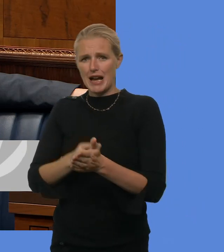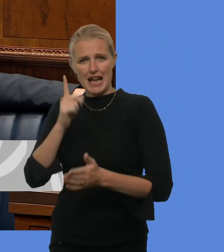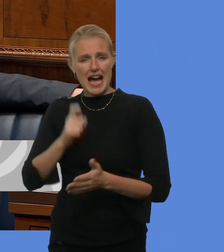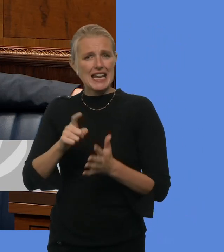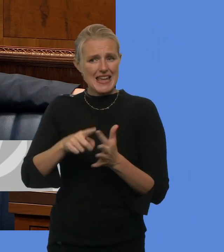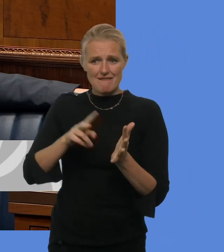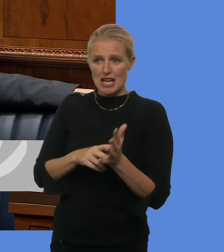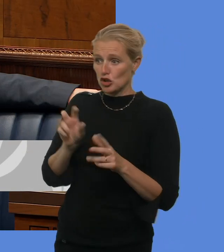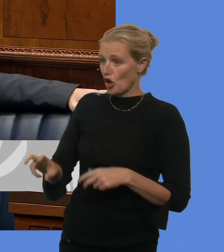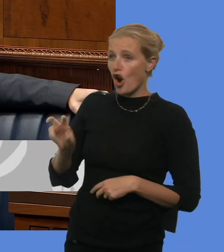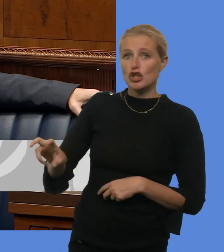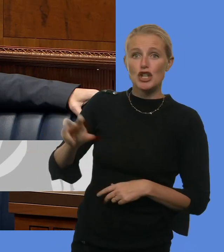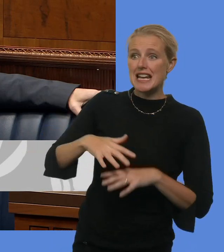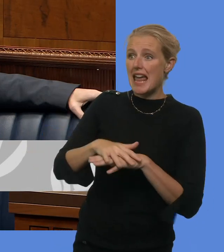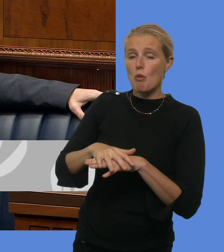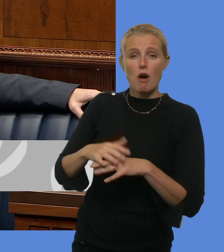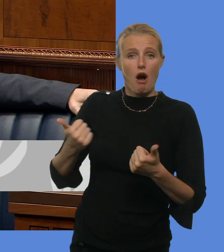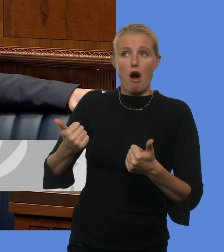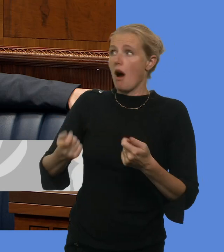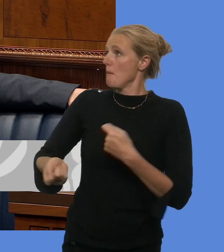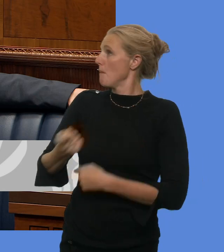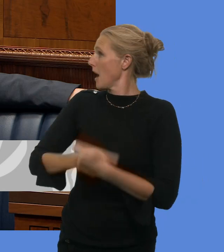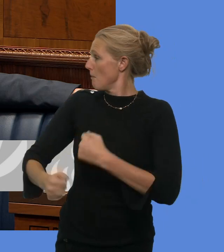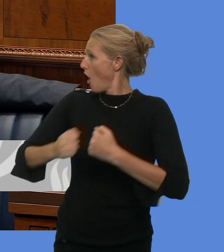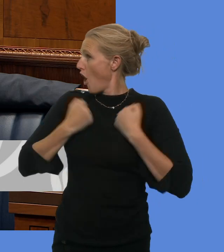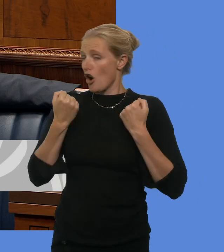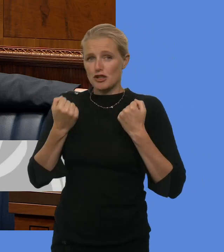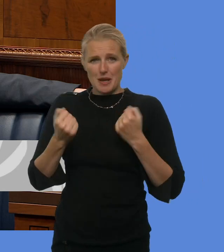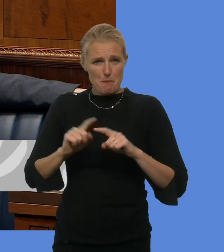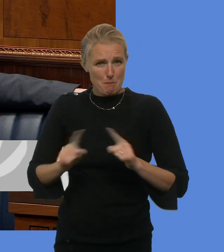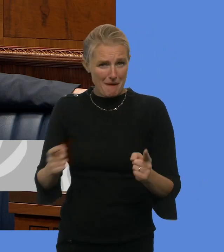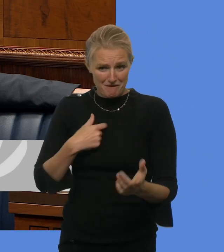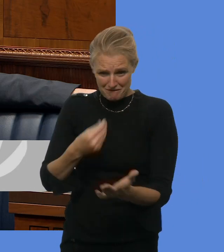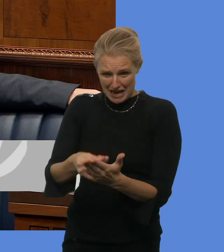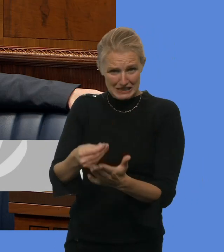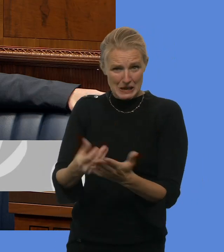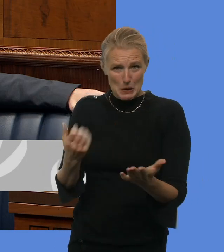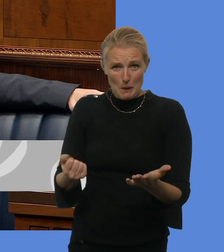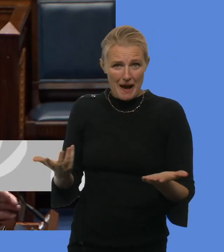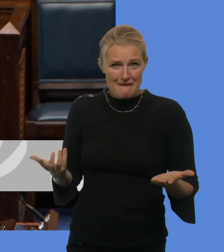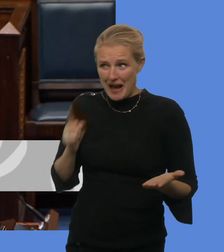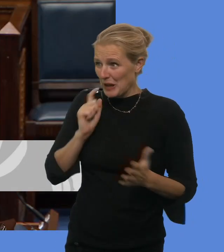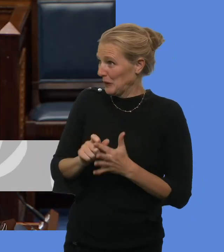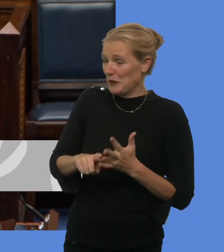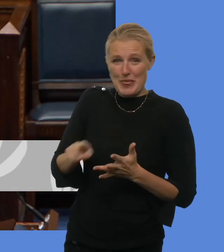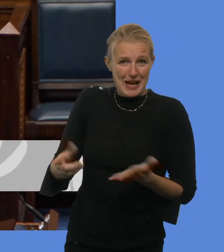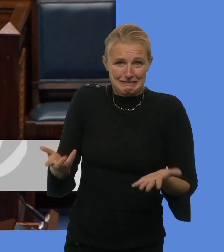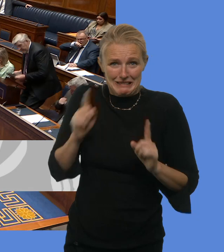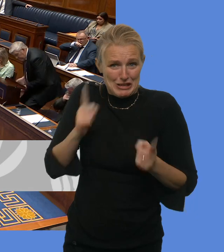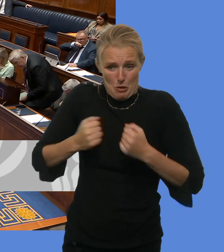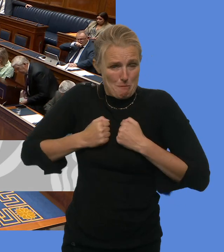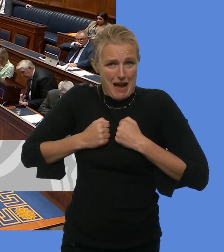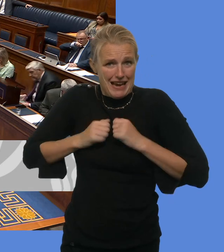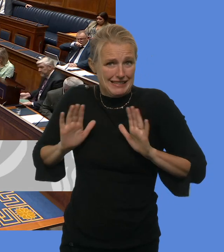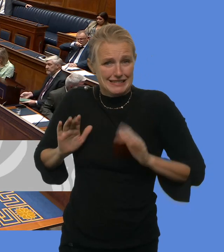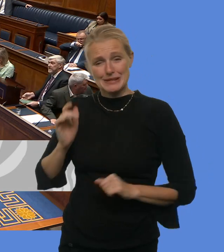vehicle charging network. I could be very tempted to go down that road. I simply don't have the financial role to do it at this time. Jonathan